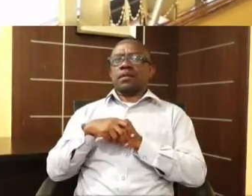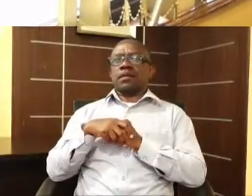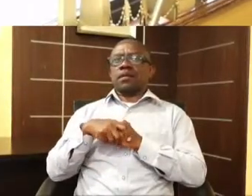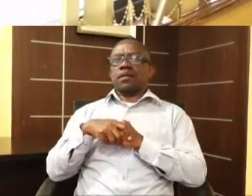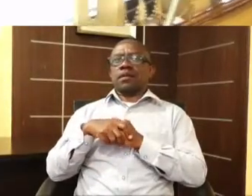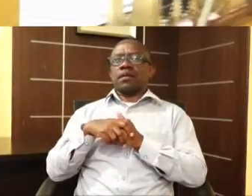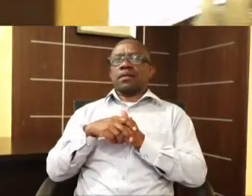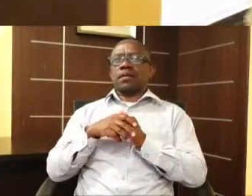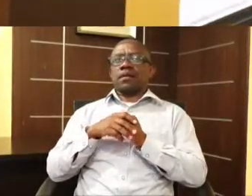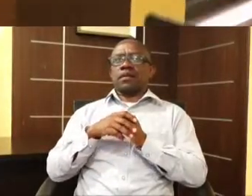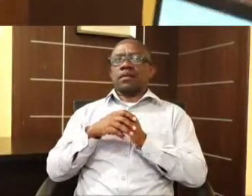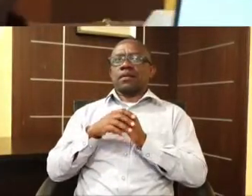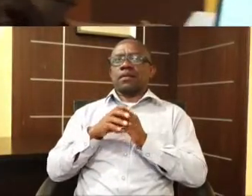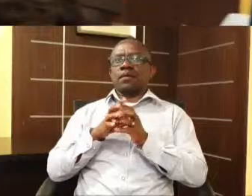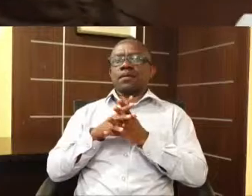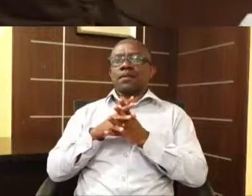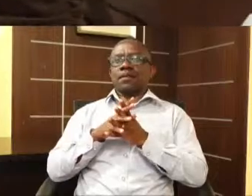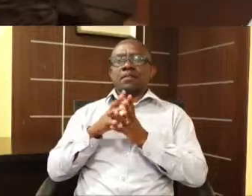Ni hivi.